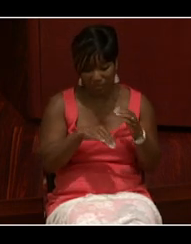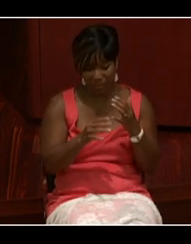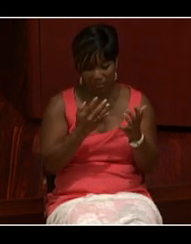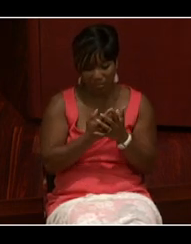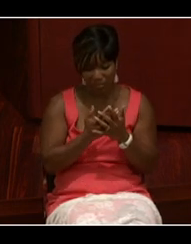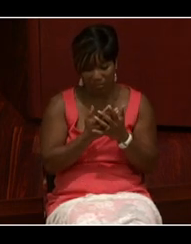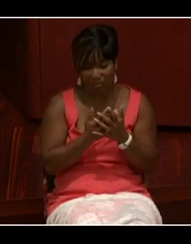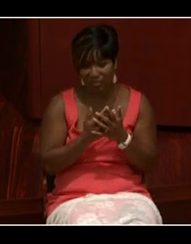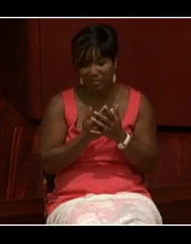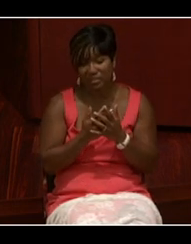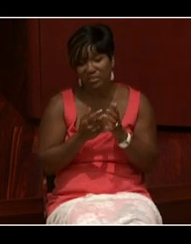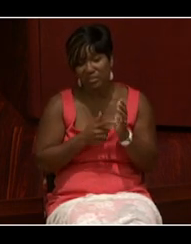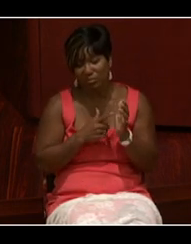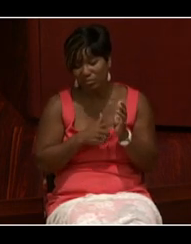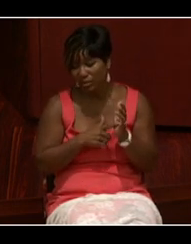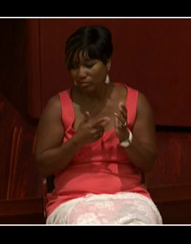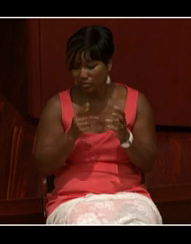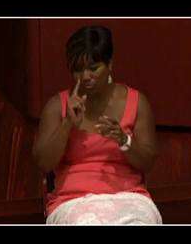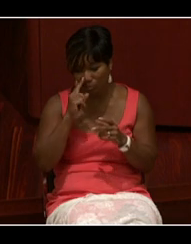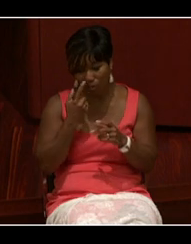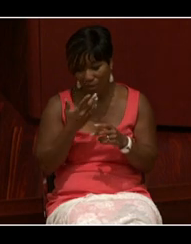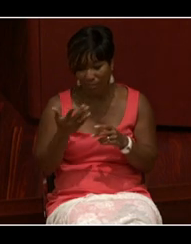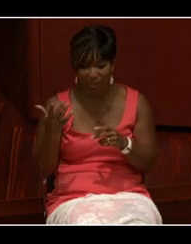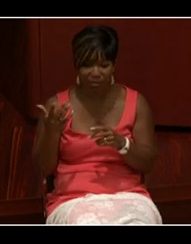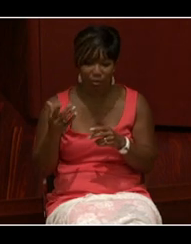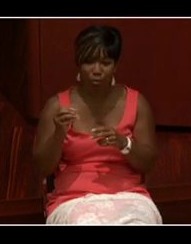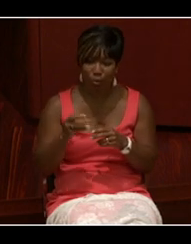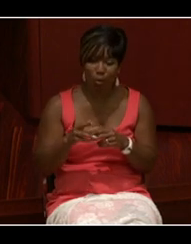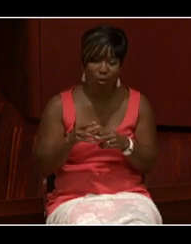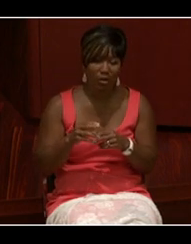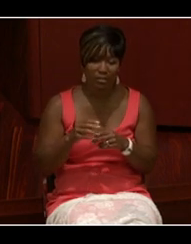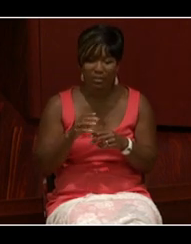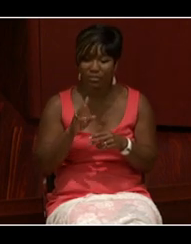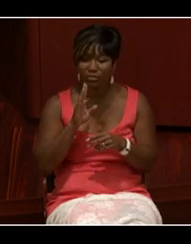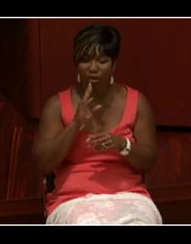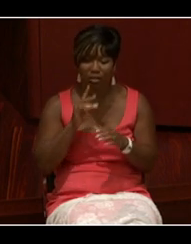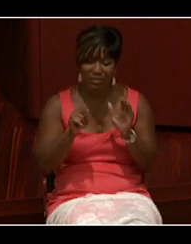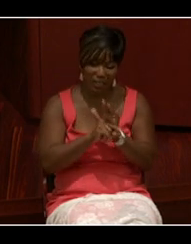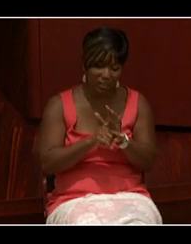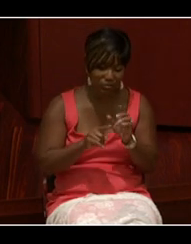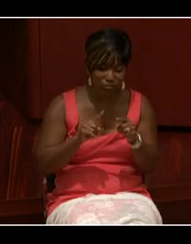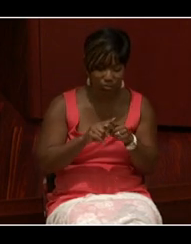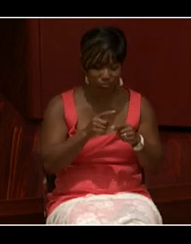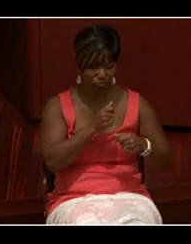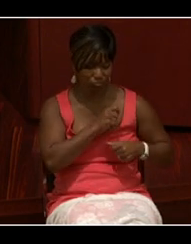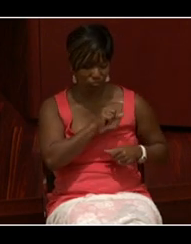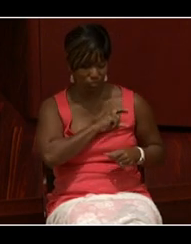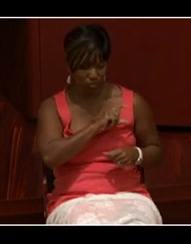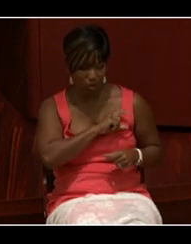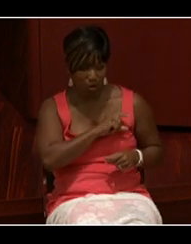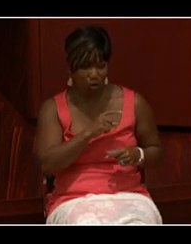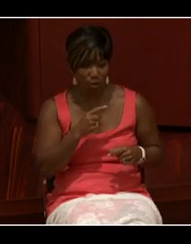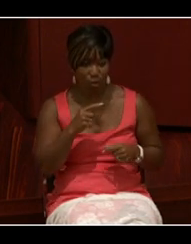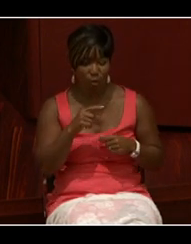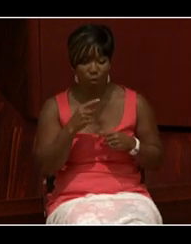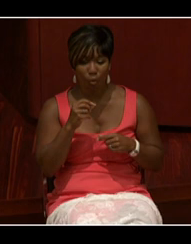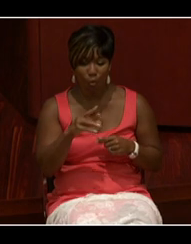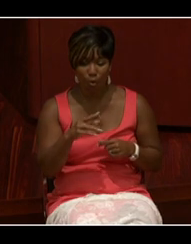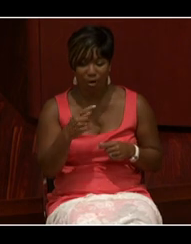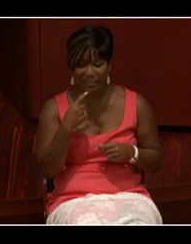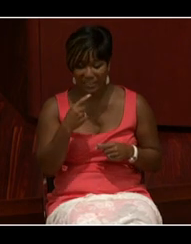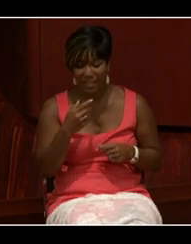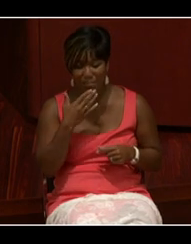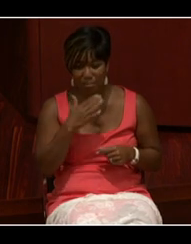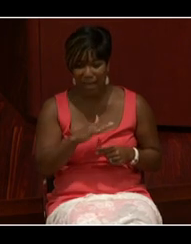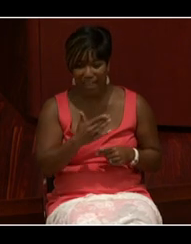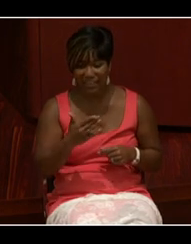pretty mundane things. You'll have talking back to a guard or saying mean things about the warden even that you